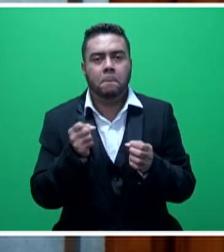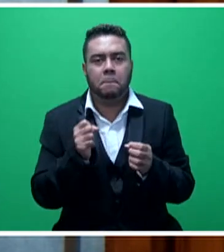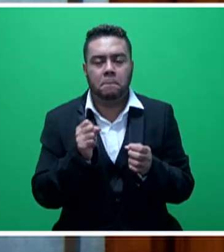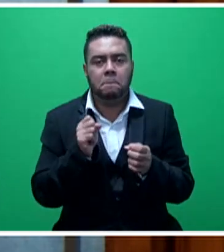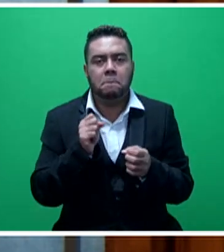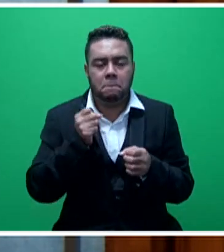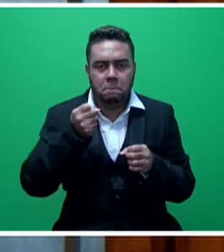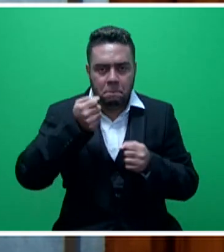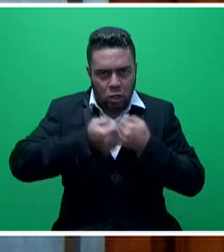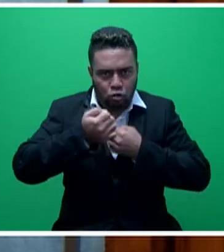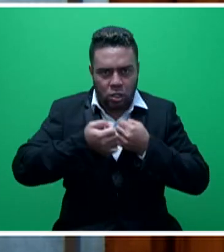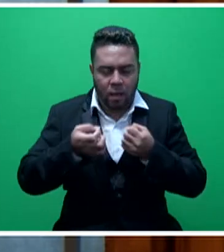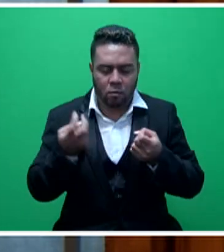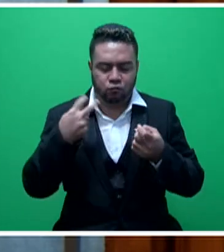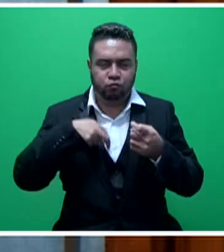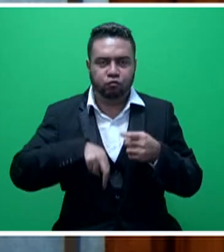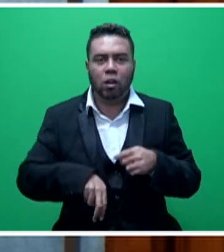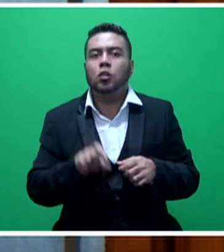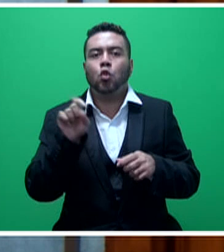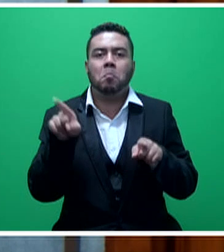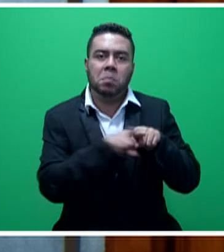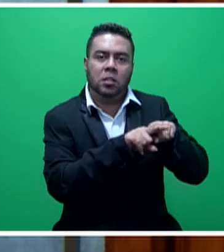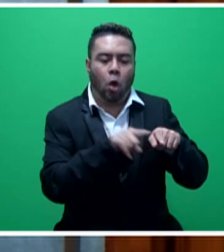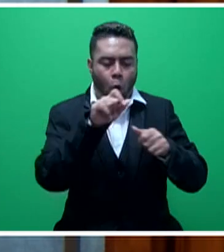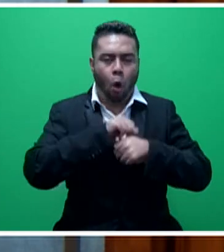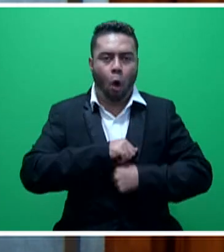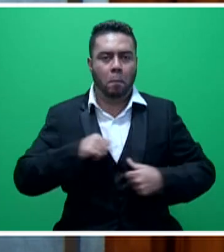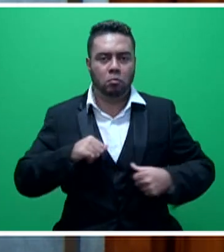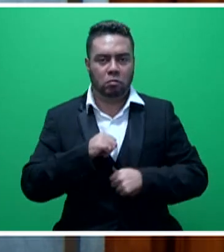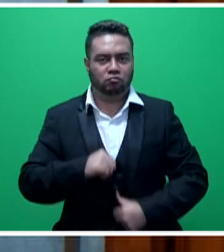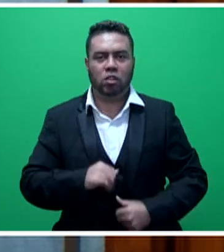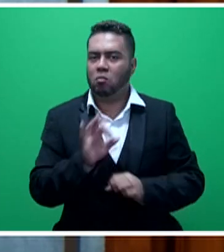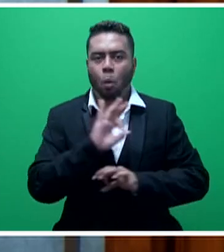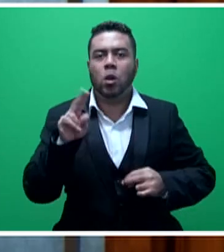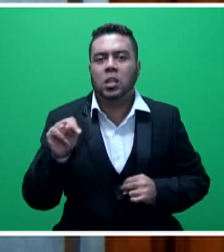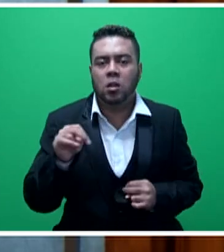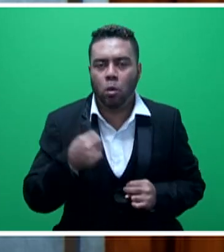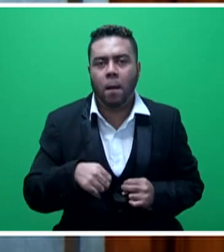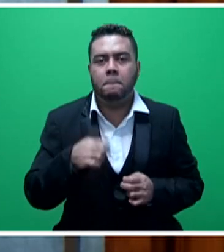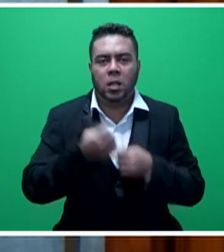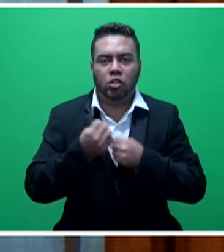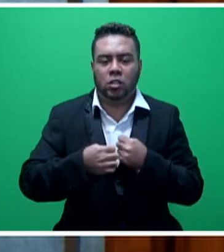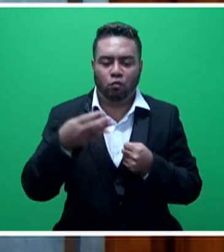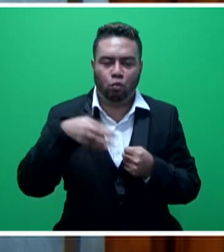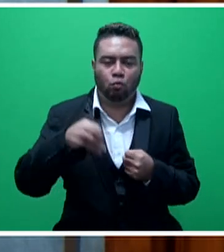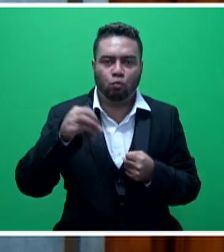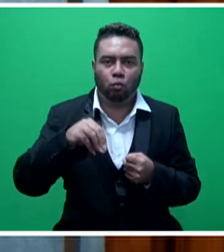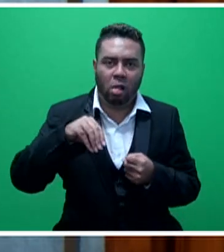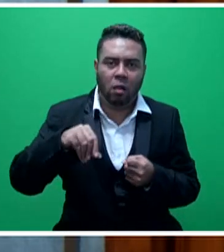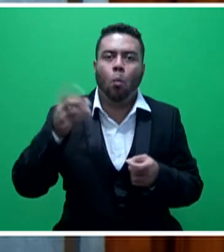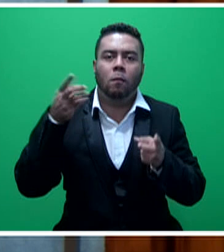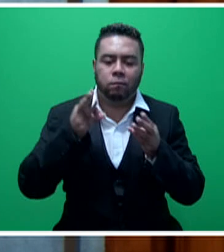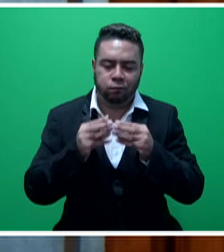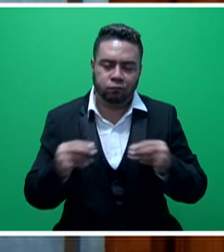a surgical operation or admitted for long periods of time at the hospital. The liquid-based cytology